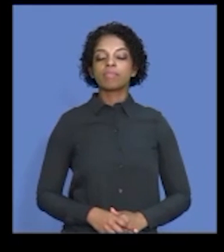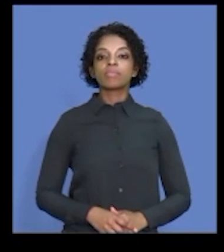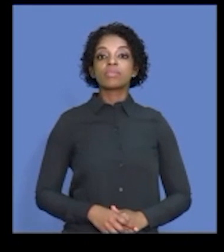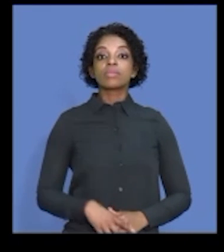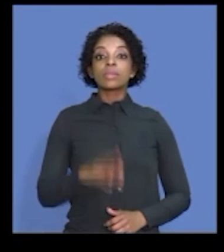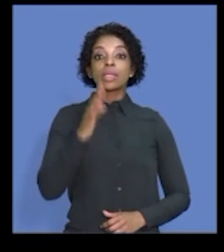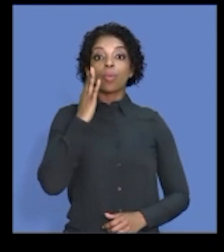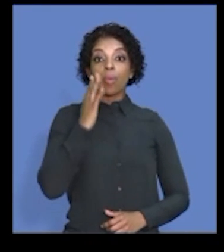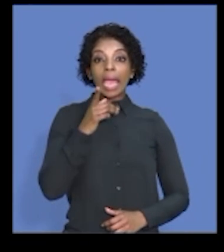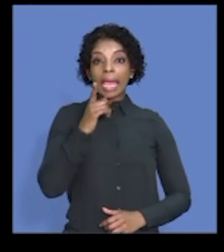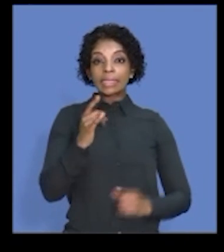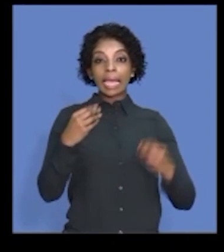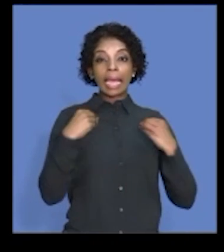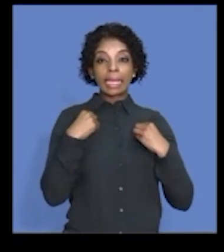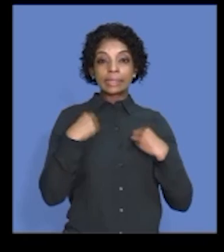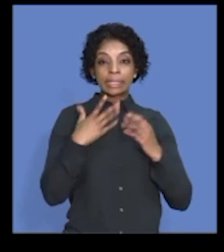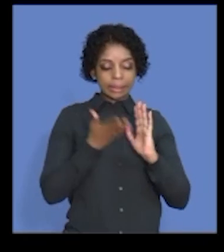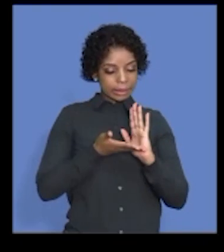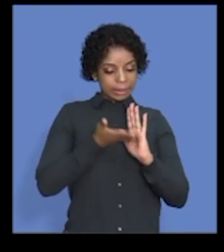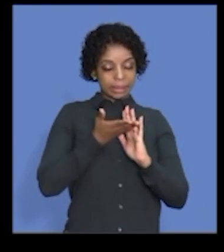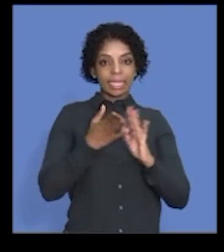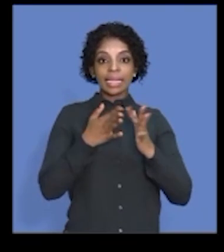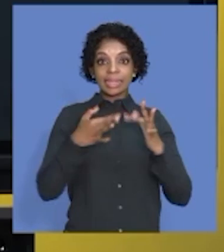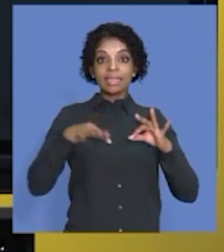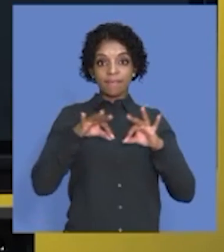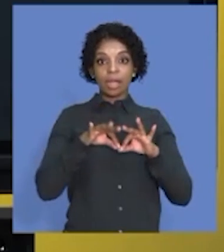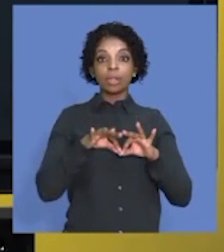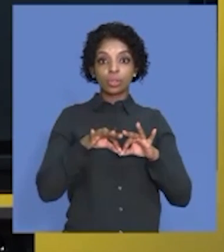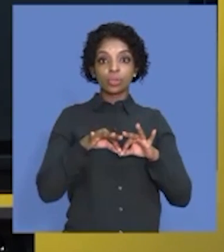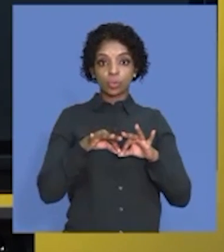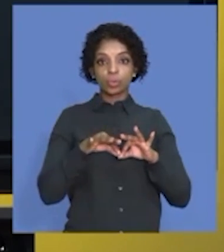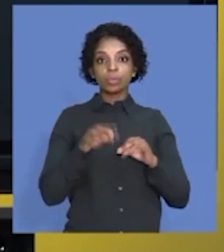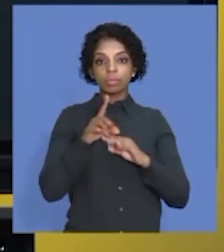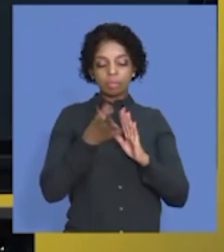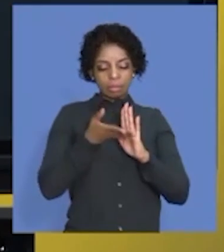when an asset increases in value,